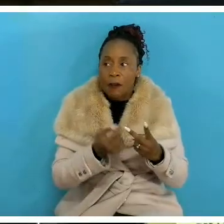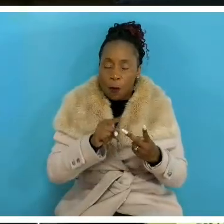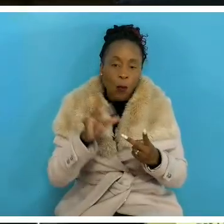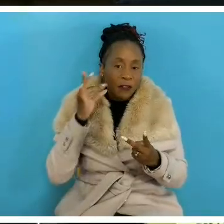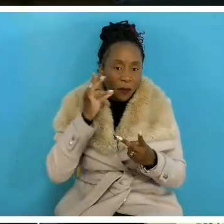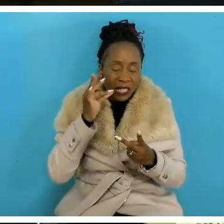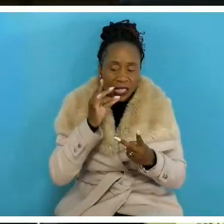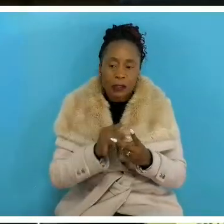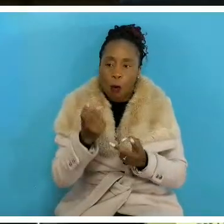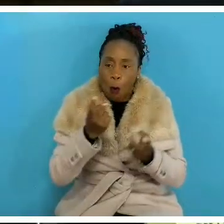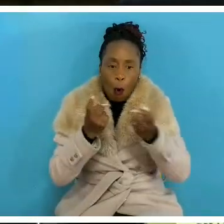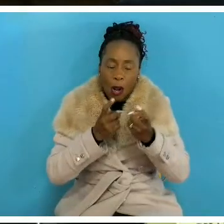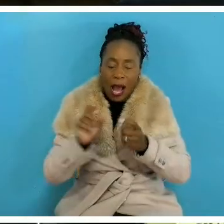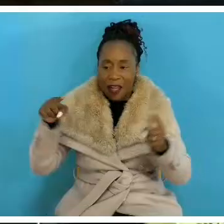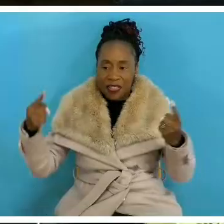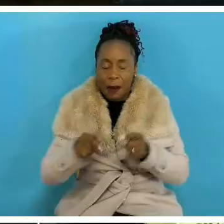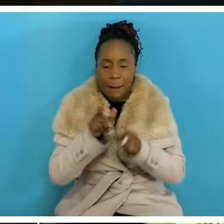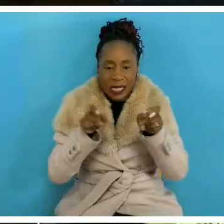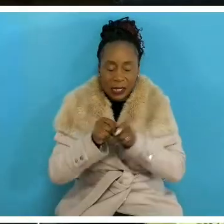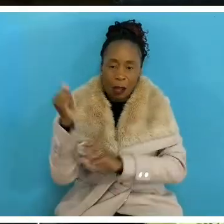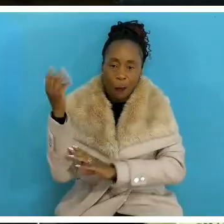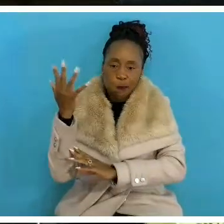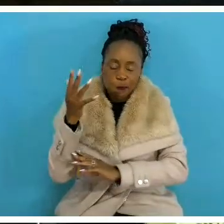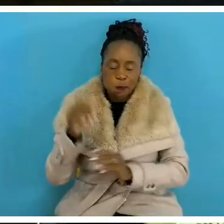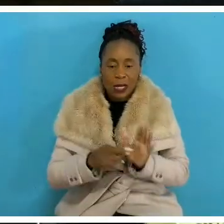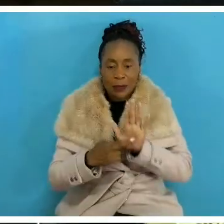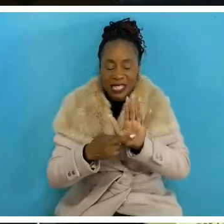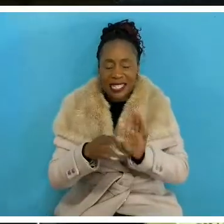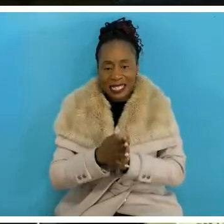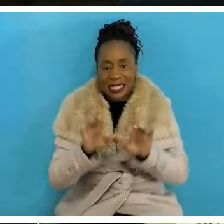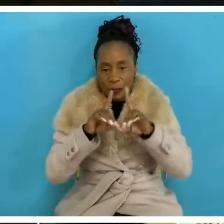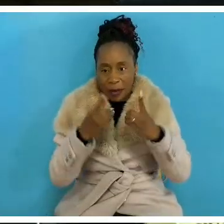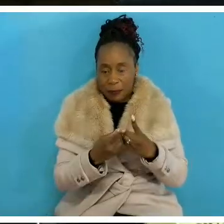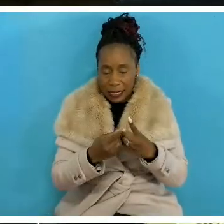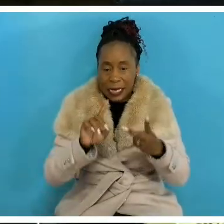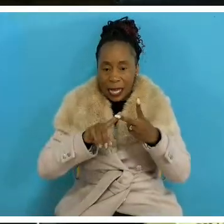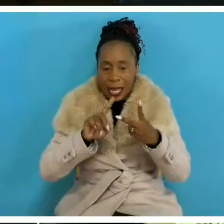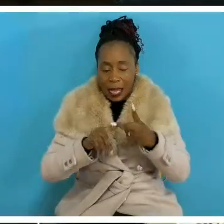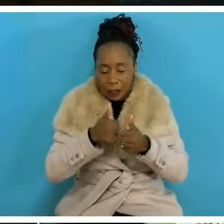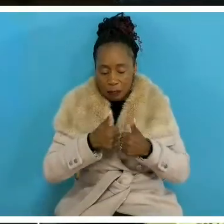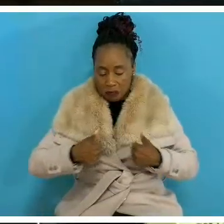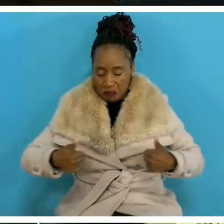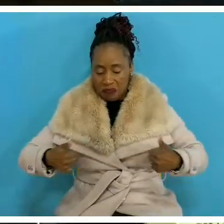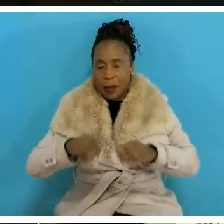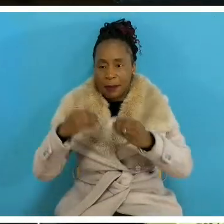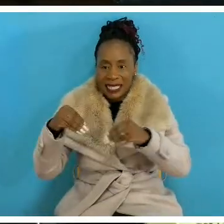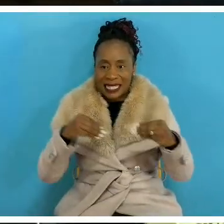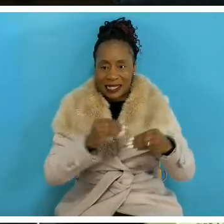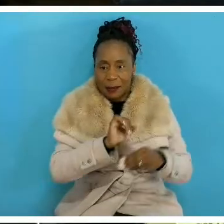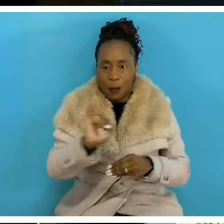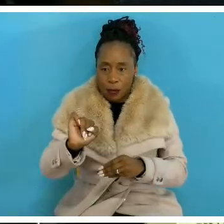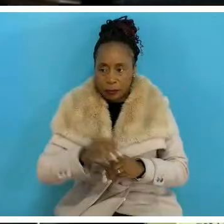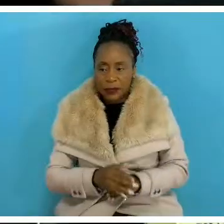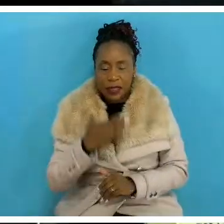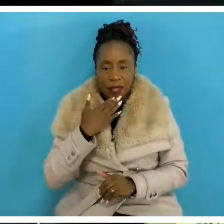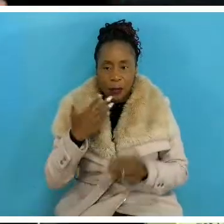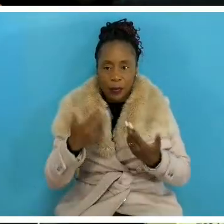other speakers who's going to present on behalf of the department and its entities. Thank you very much.